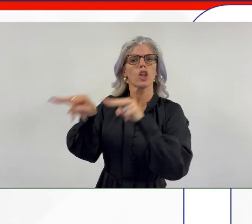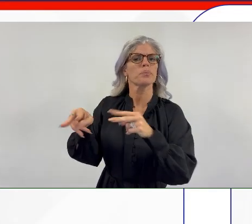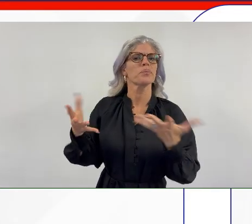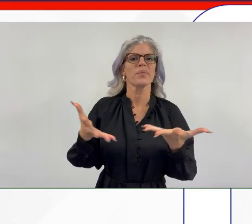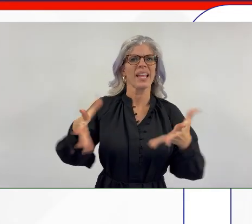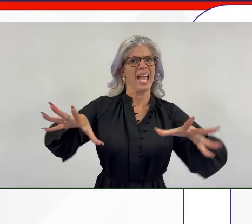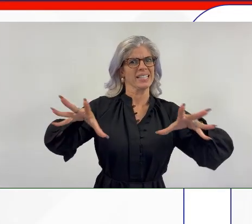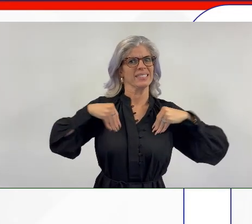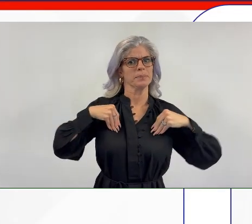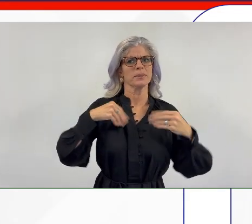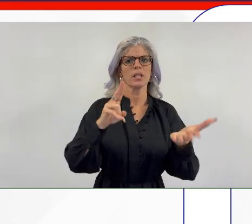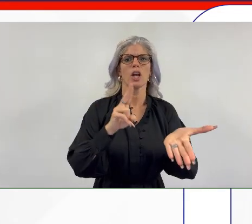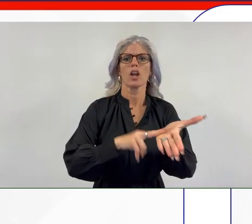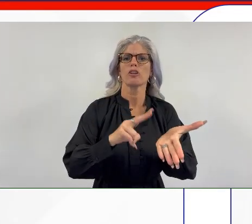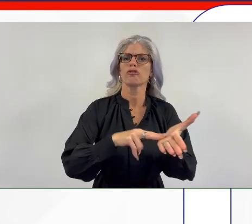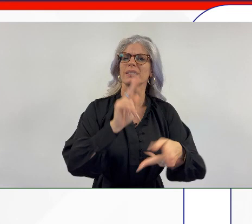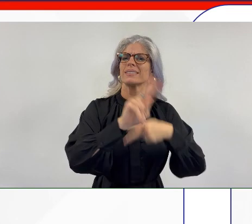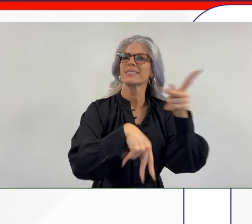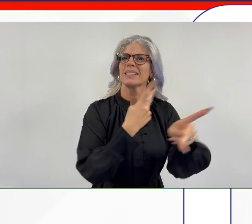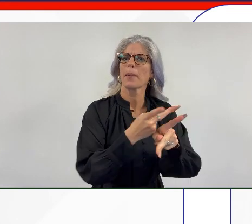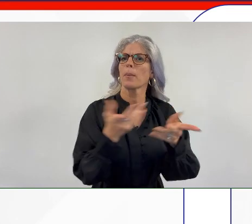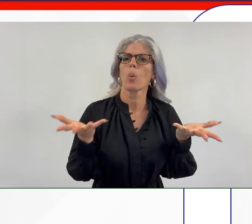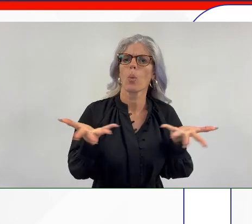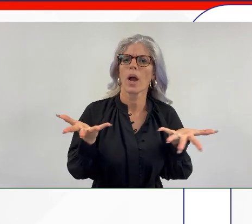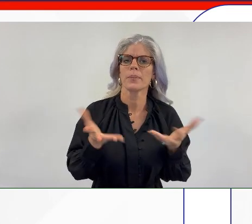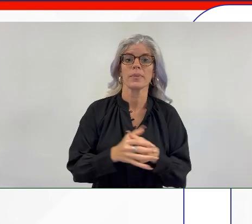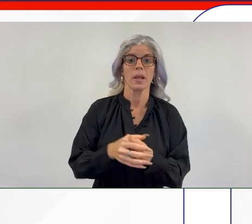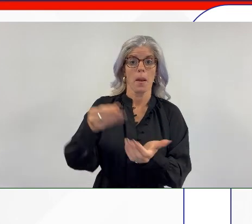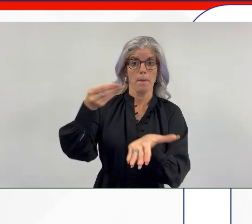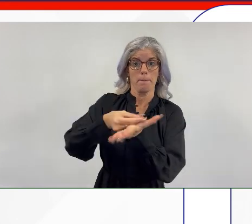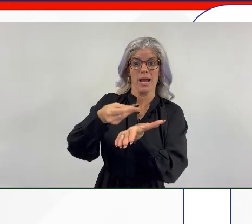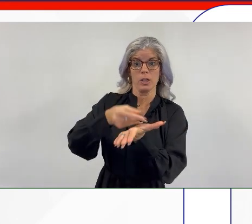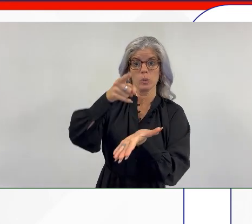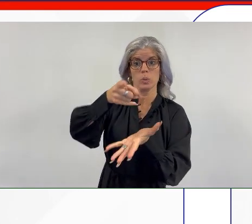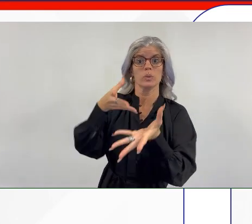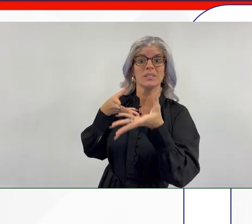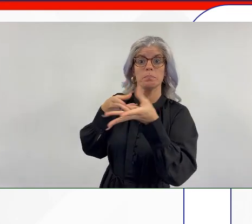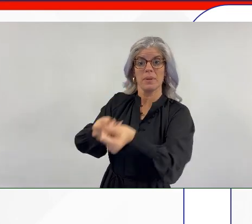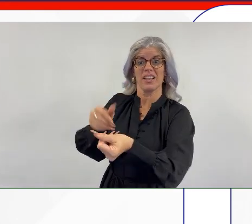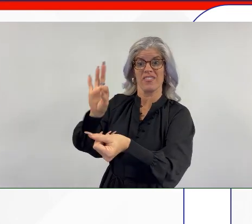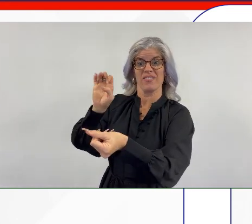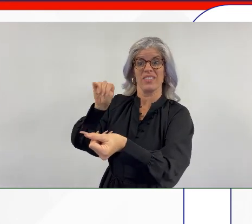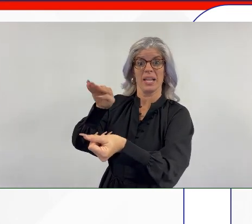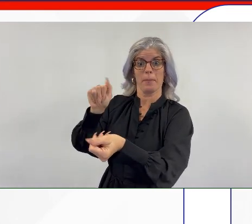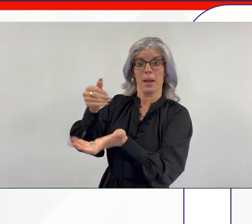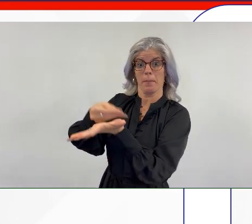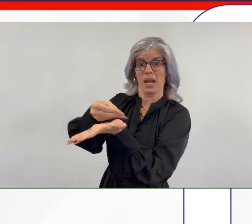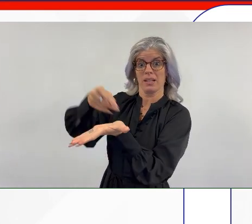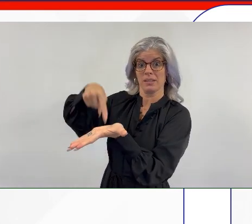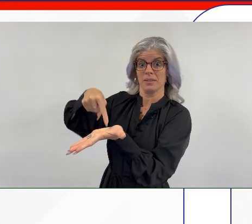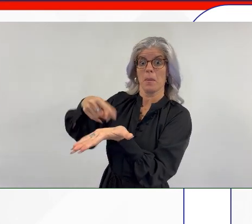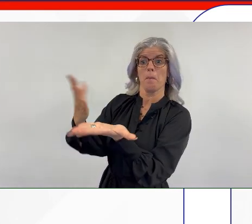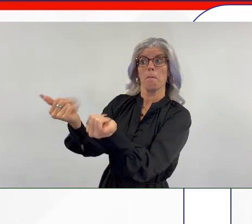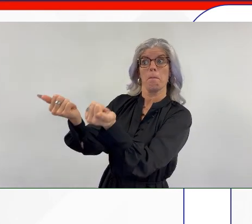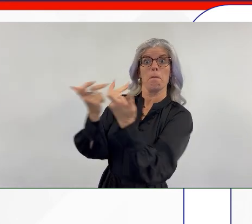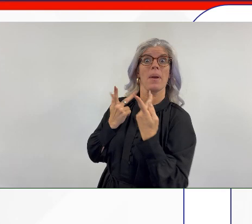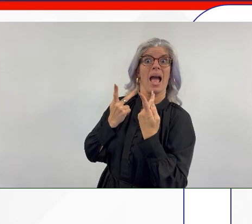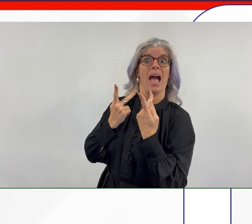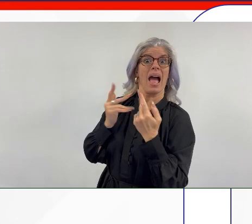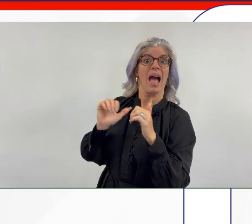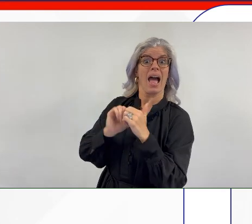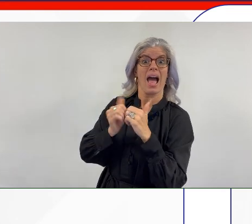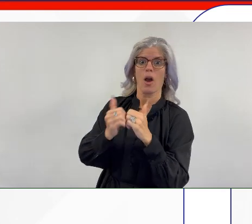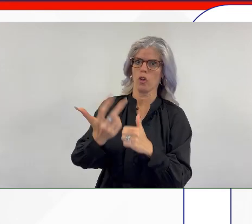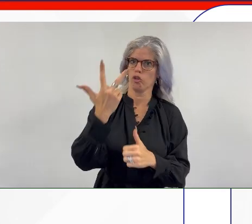Now, let's review some acceptable contract types. FEMA reimburses cost incurred using 3 types of contract